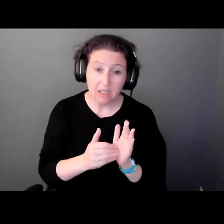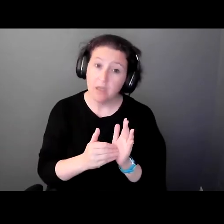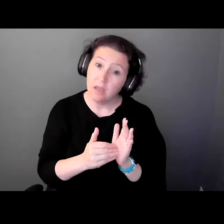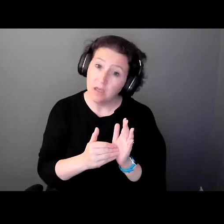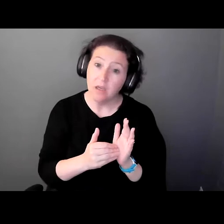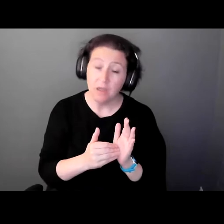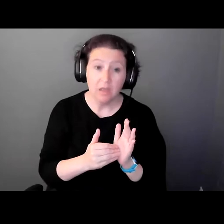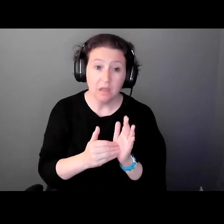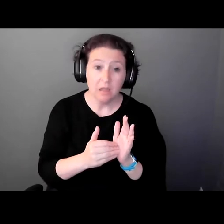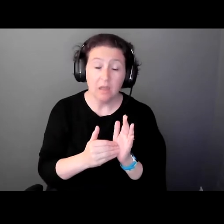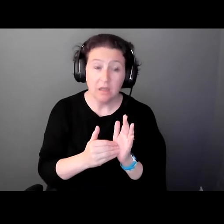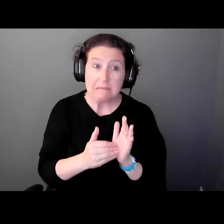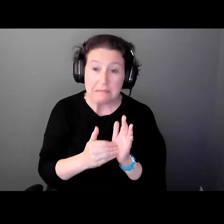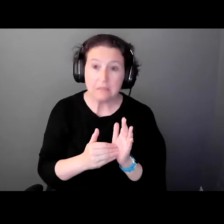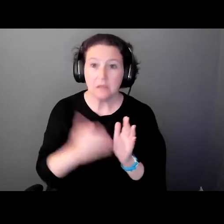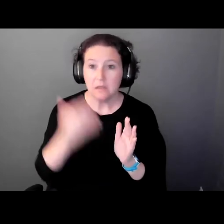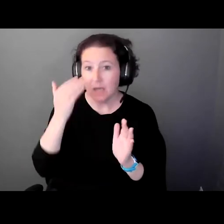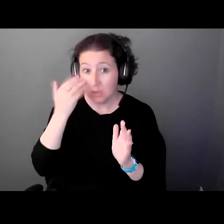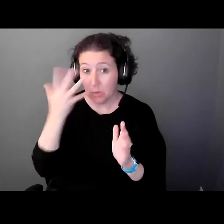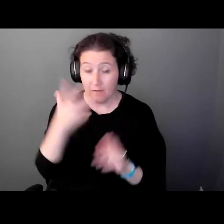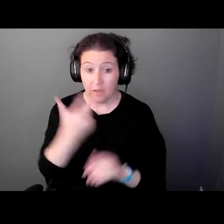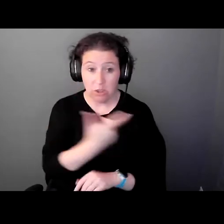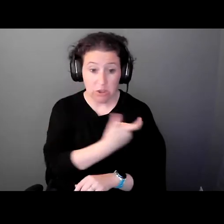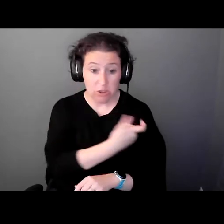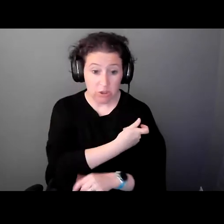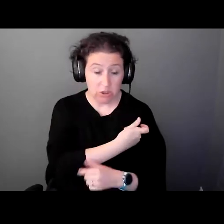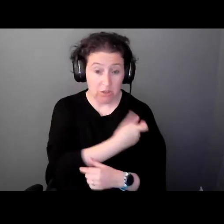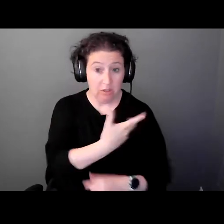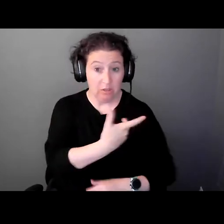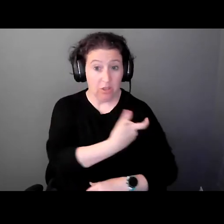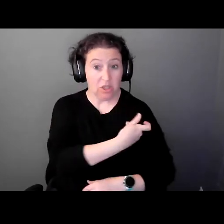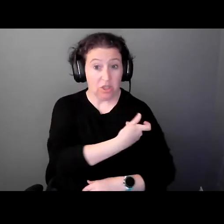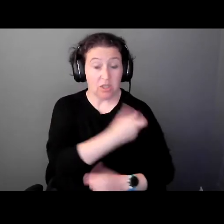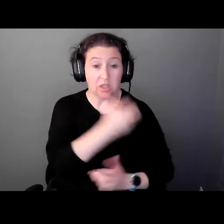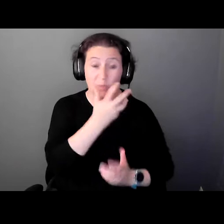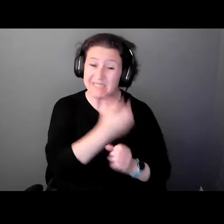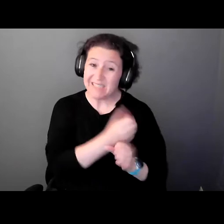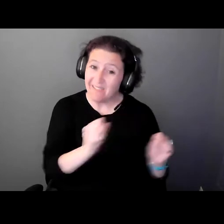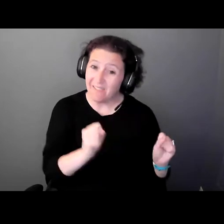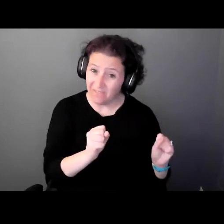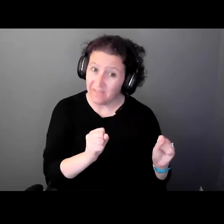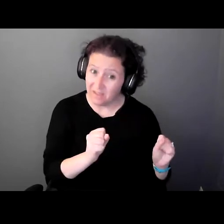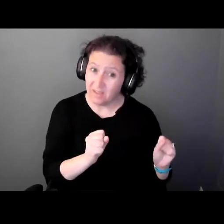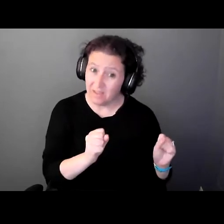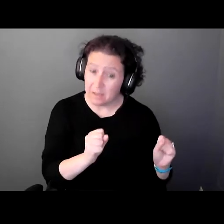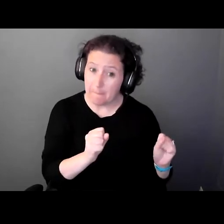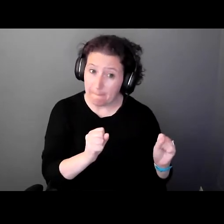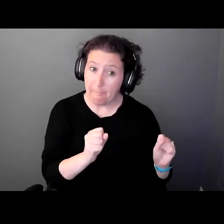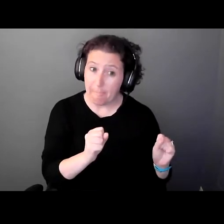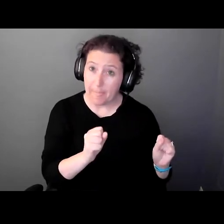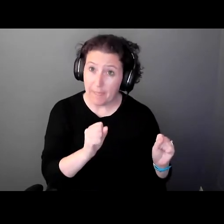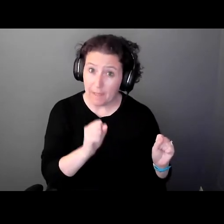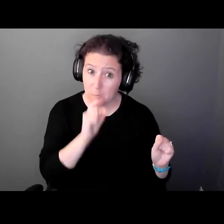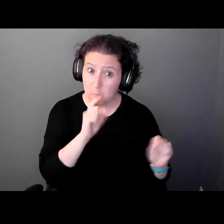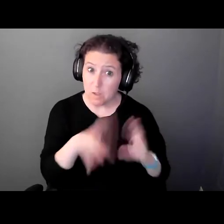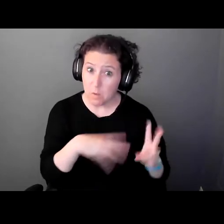taking these vaccines that are incredibly safe in real world use in